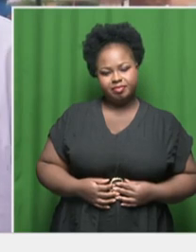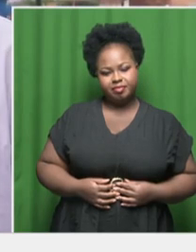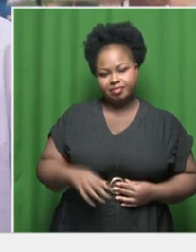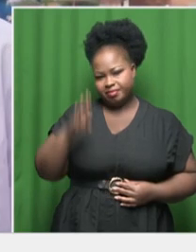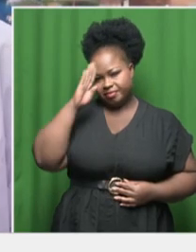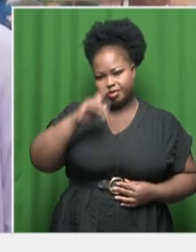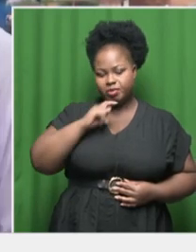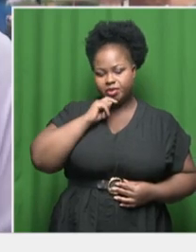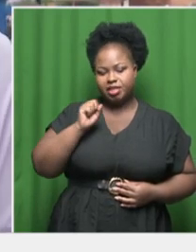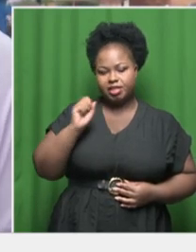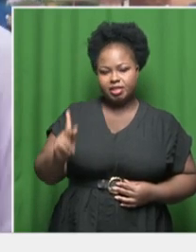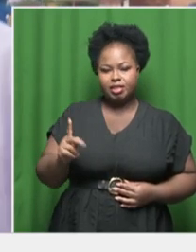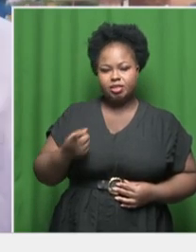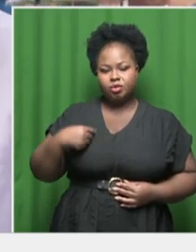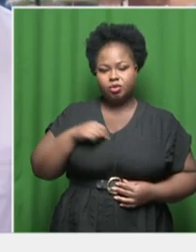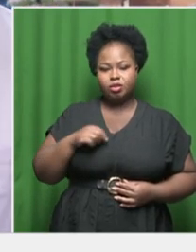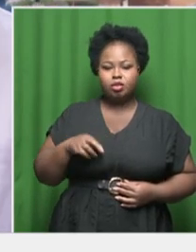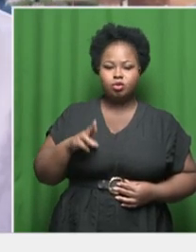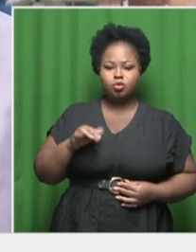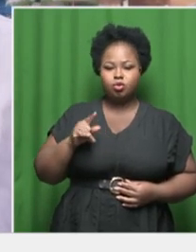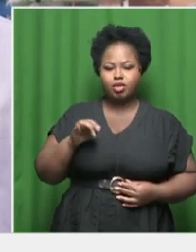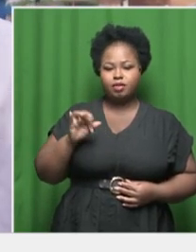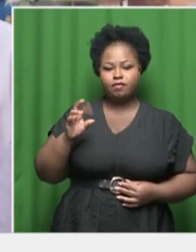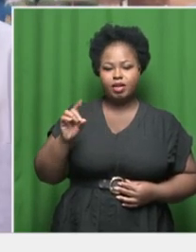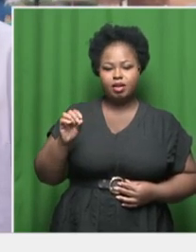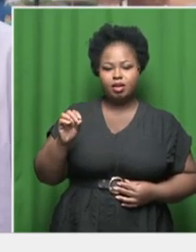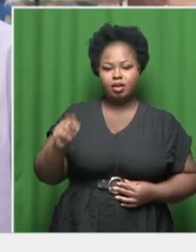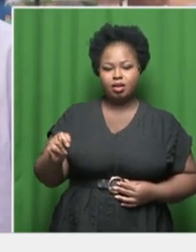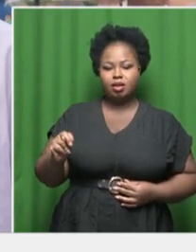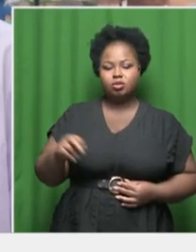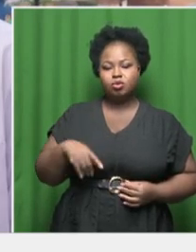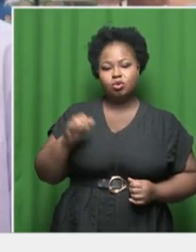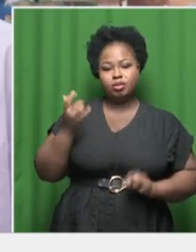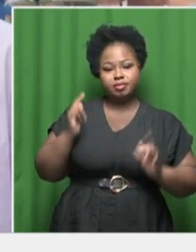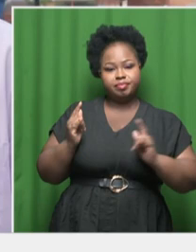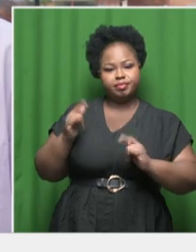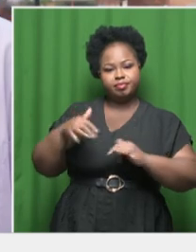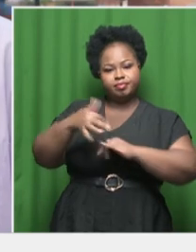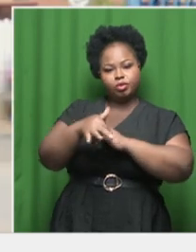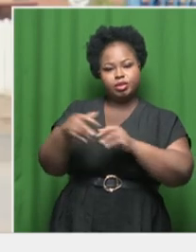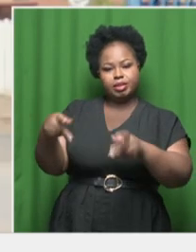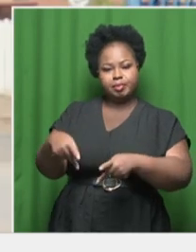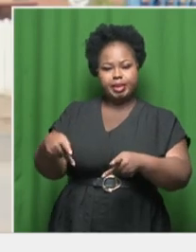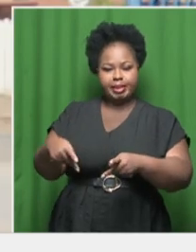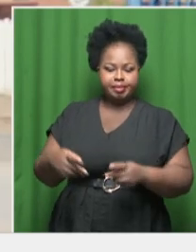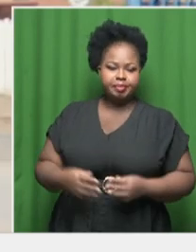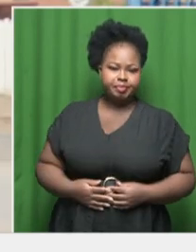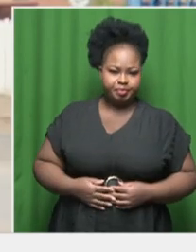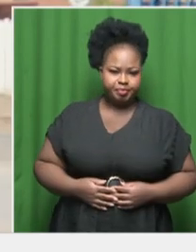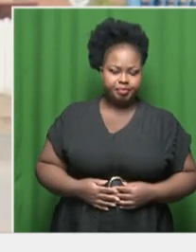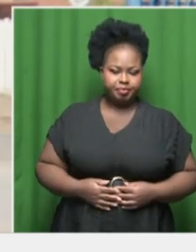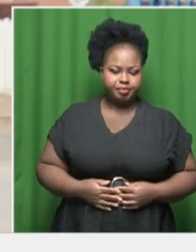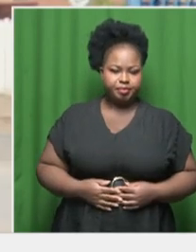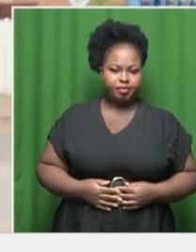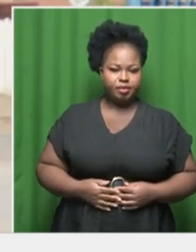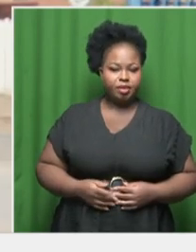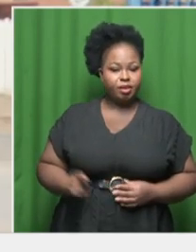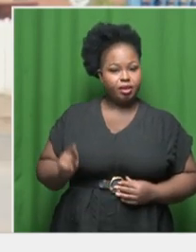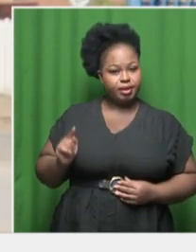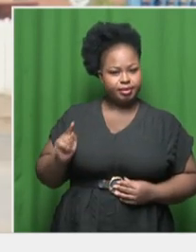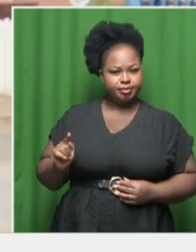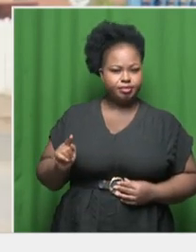Hi, good morning, Sakina. Well, we're in Roodepan. That's, of course, just one of the suburbs just outside Kimberley. This is